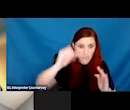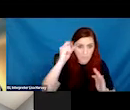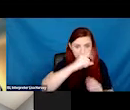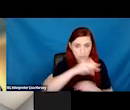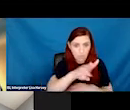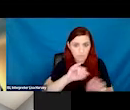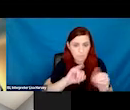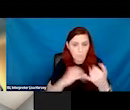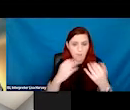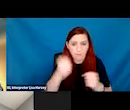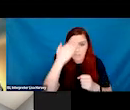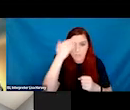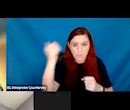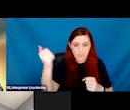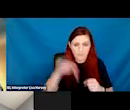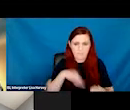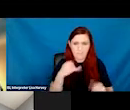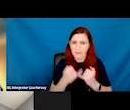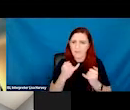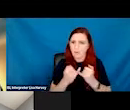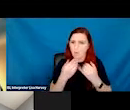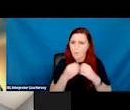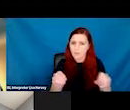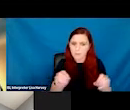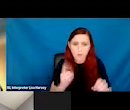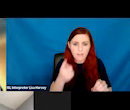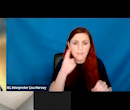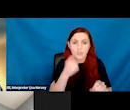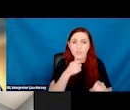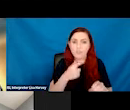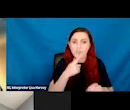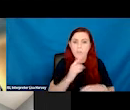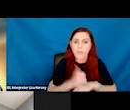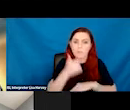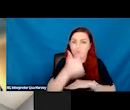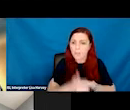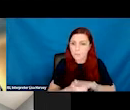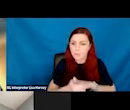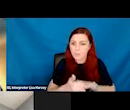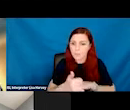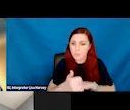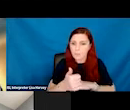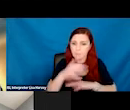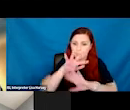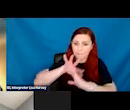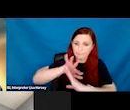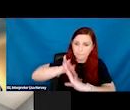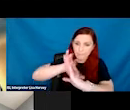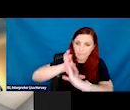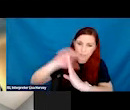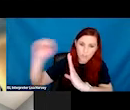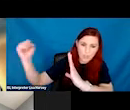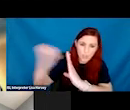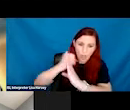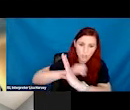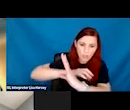openings in the surface. Likewise, one of our Dublin bridges, casting very, very big shadows, which could